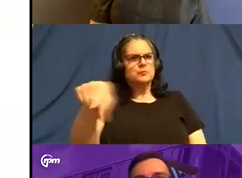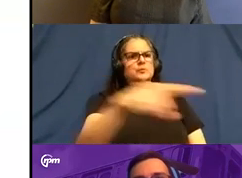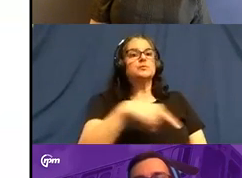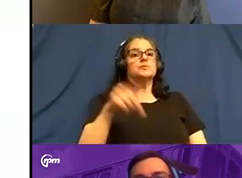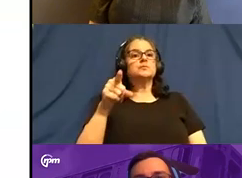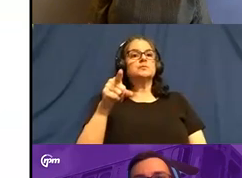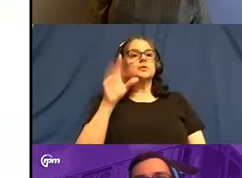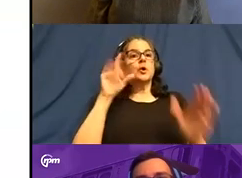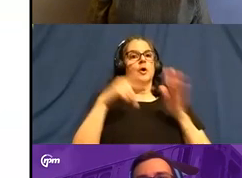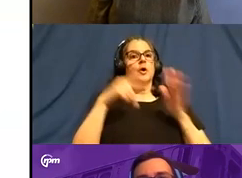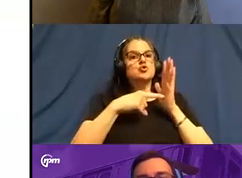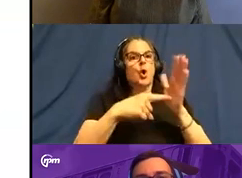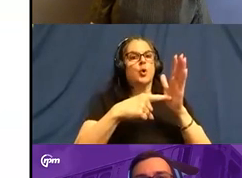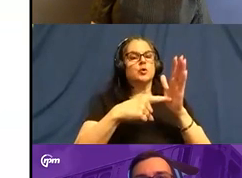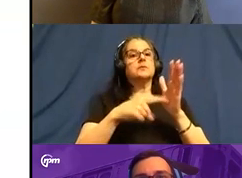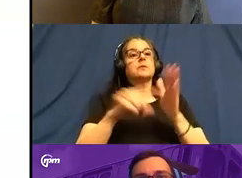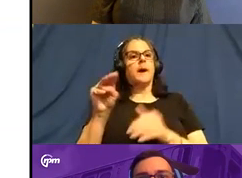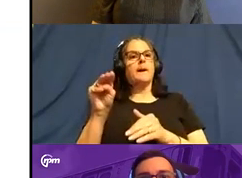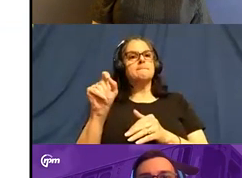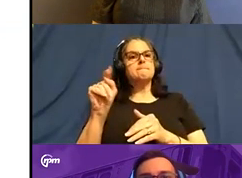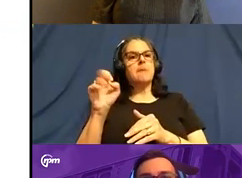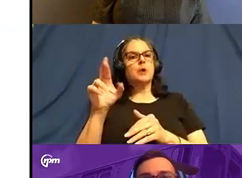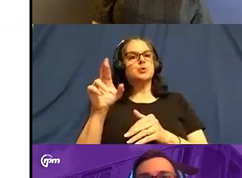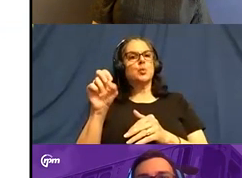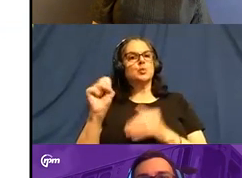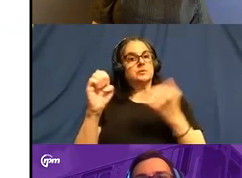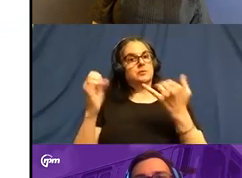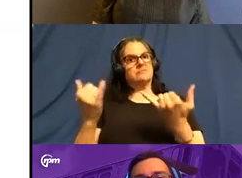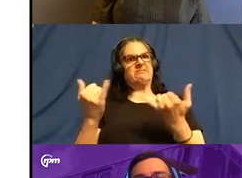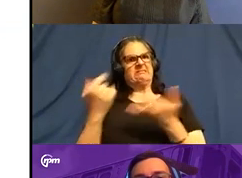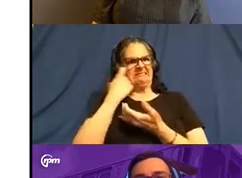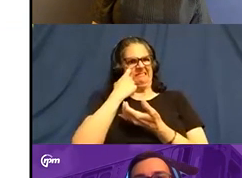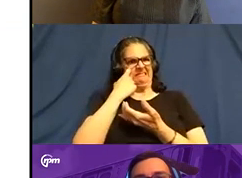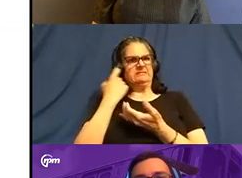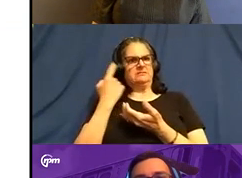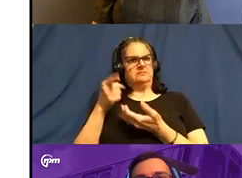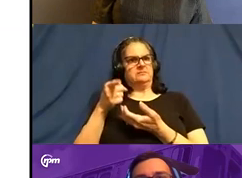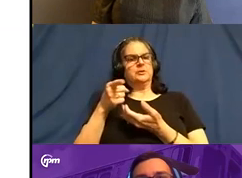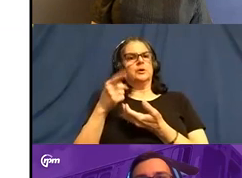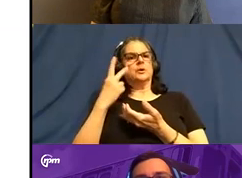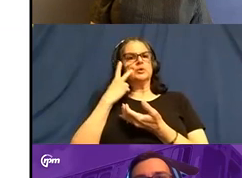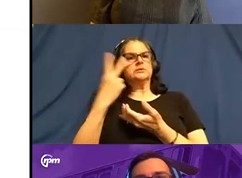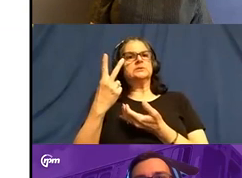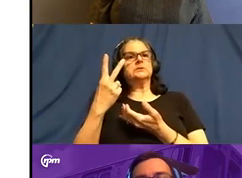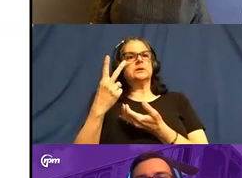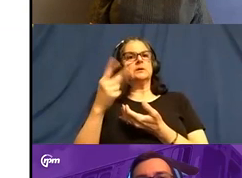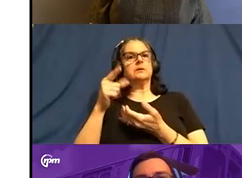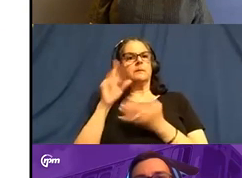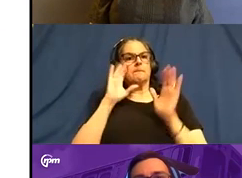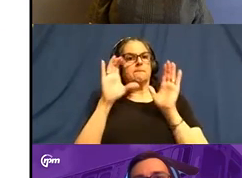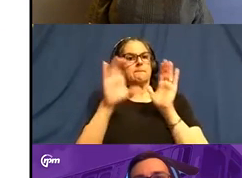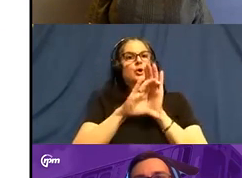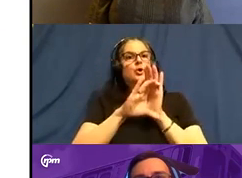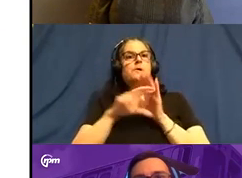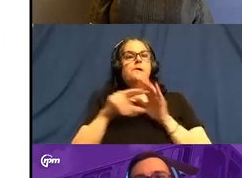at Montrose for the interlocking a few weeks ago. And you can see from this image how the tracks, a new set of